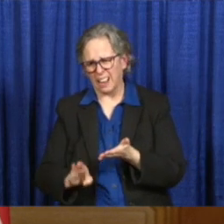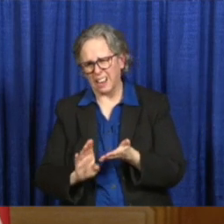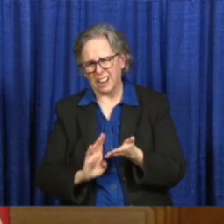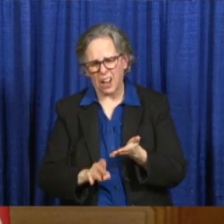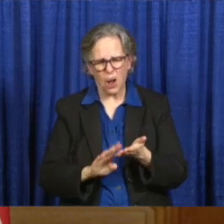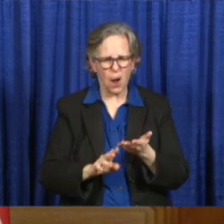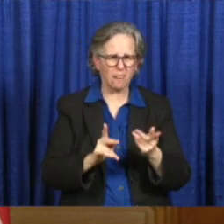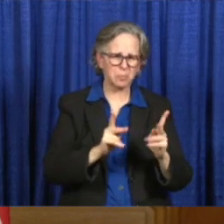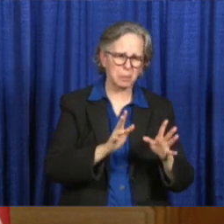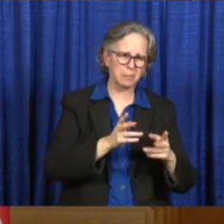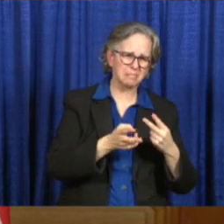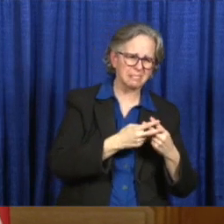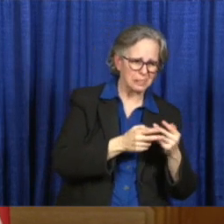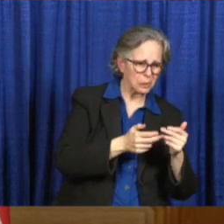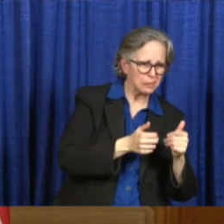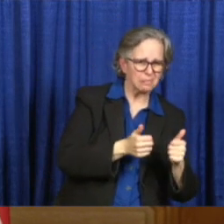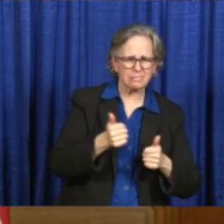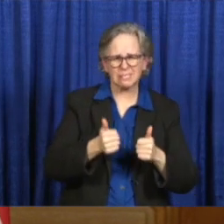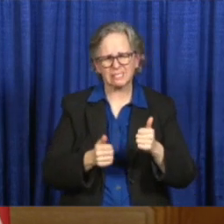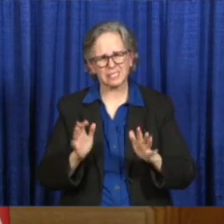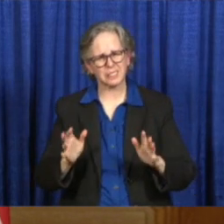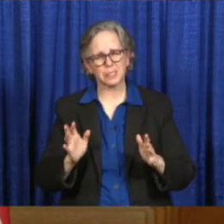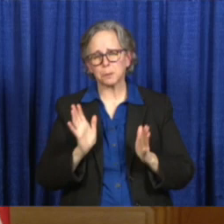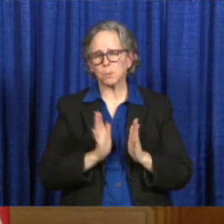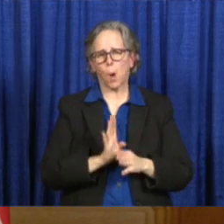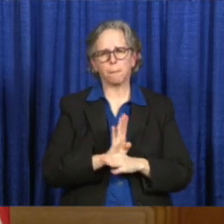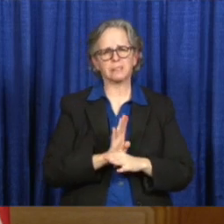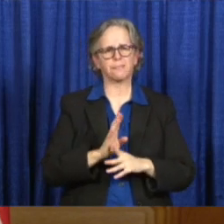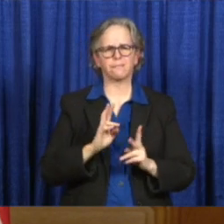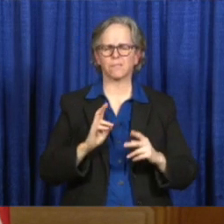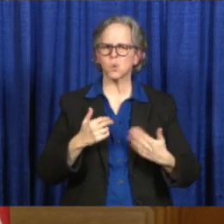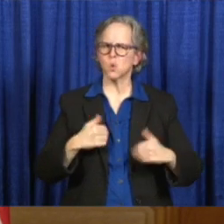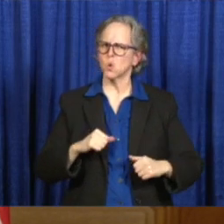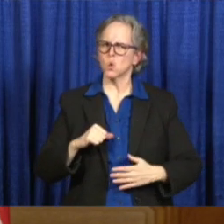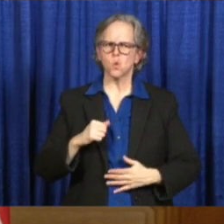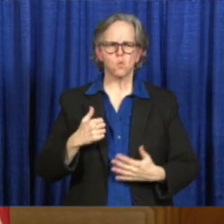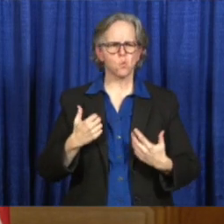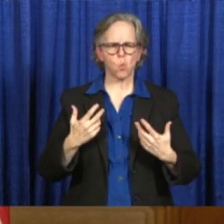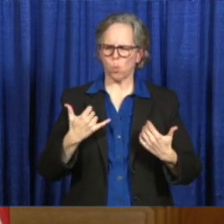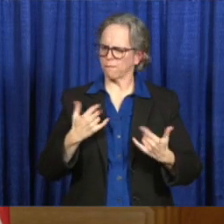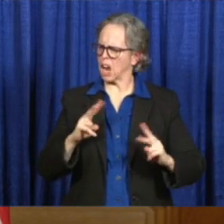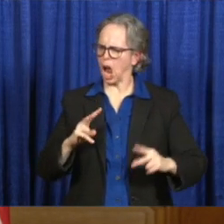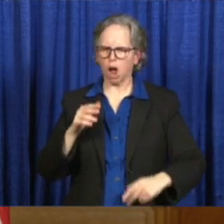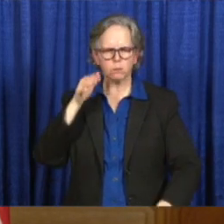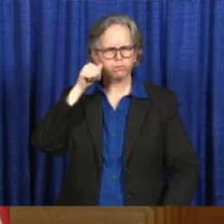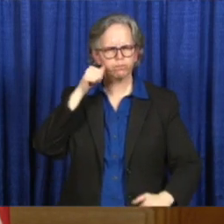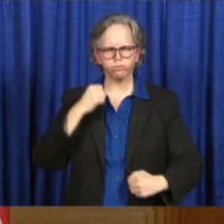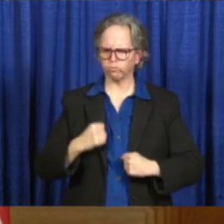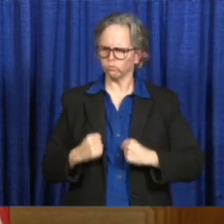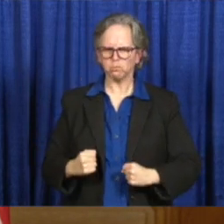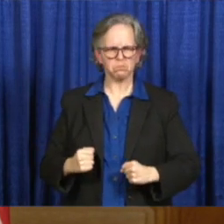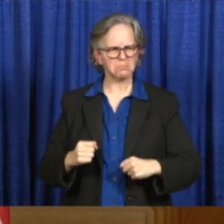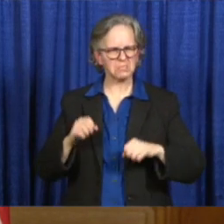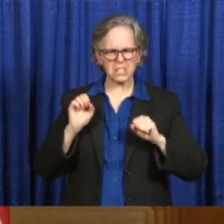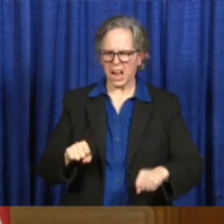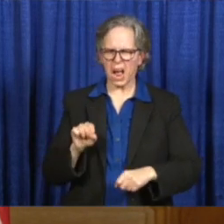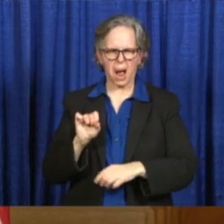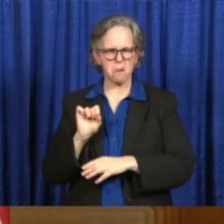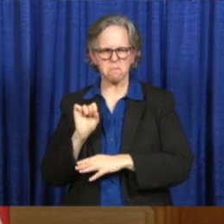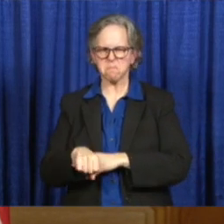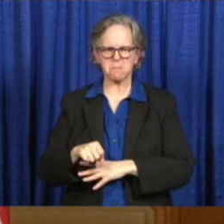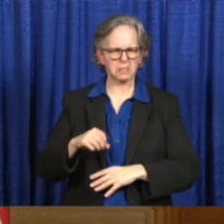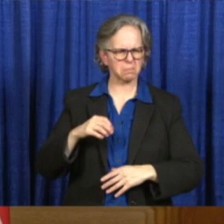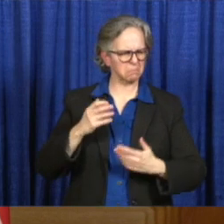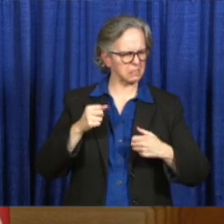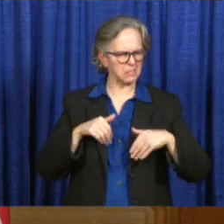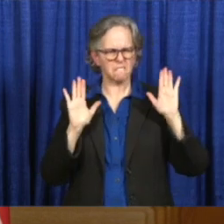business owners are resilient. They are no strangers to hard work and to sacrifice.